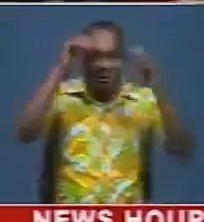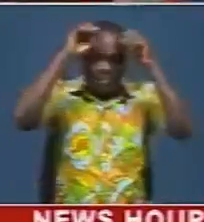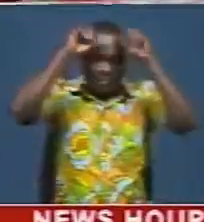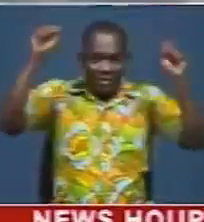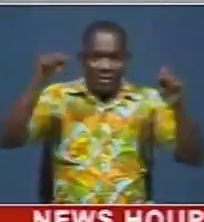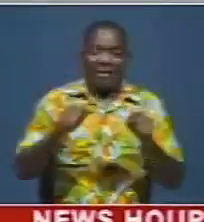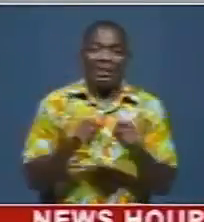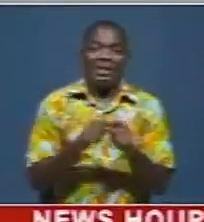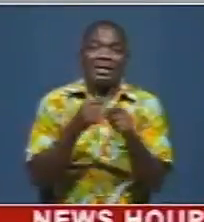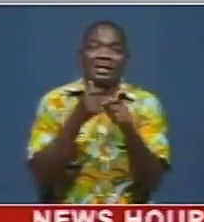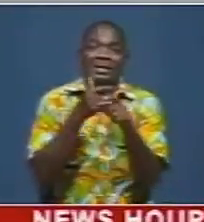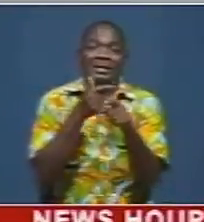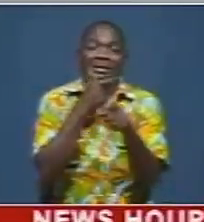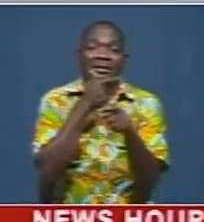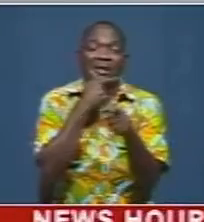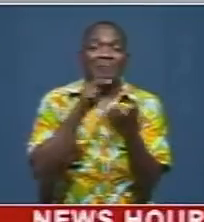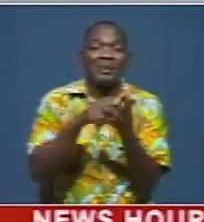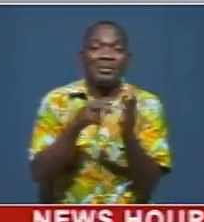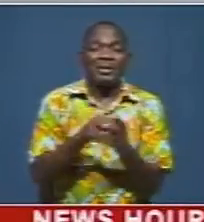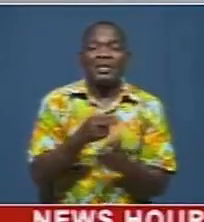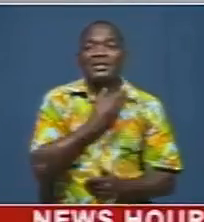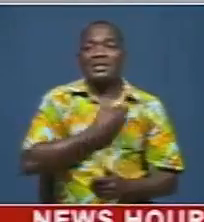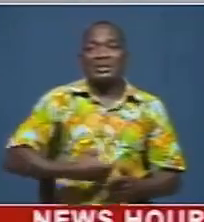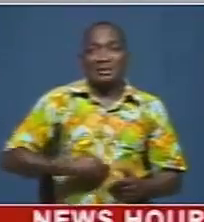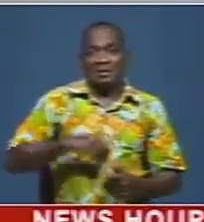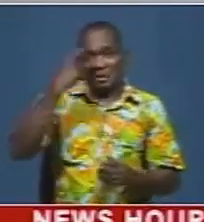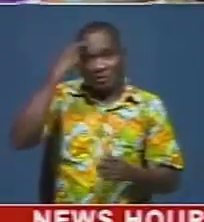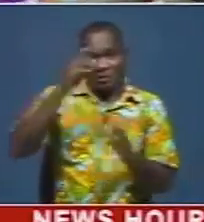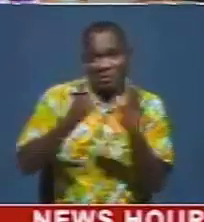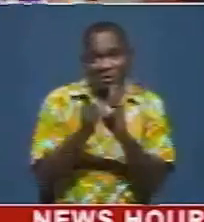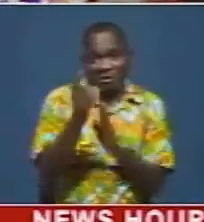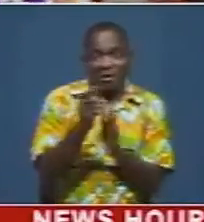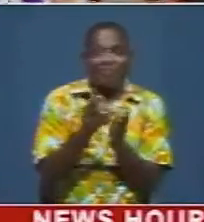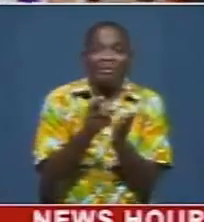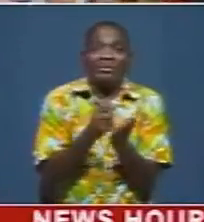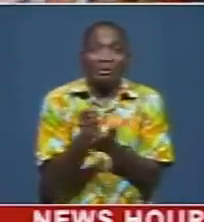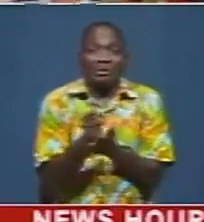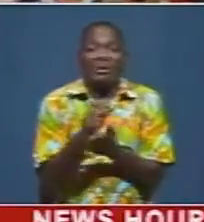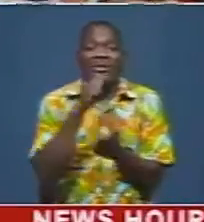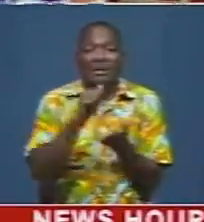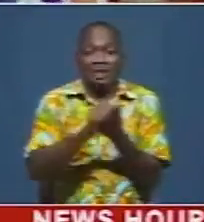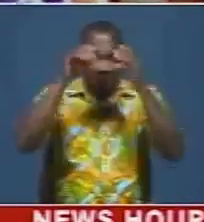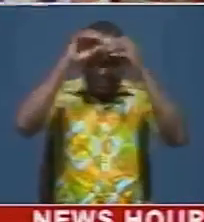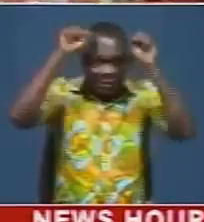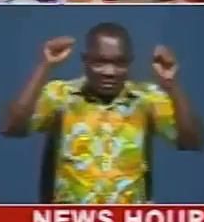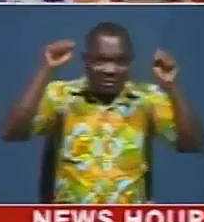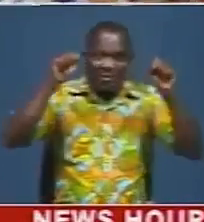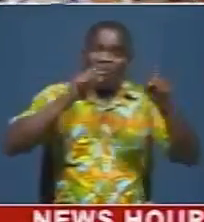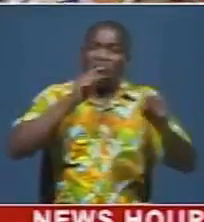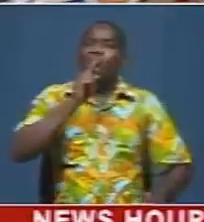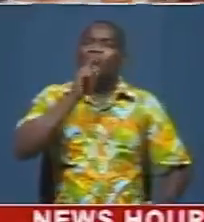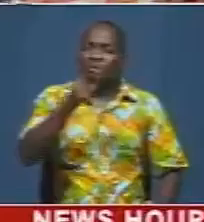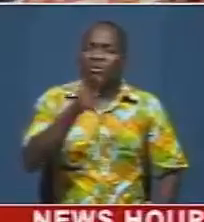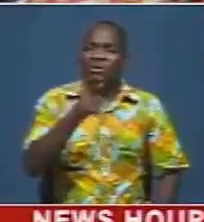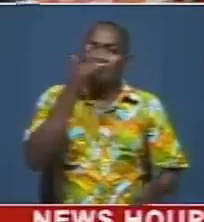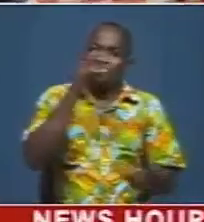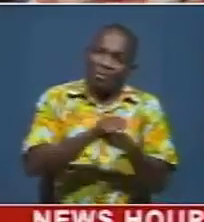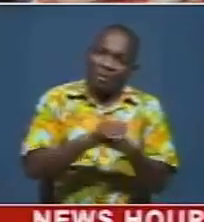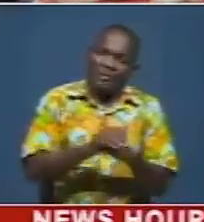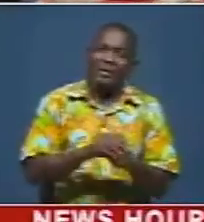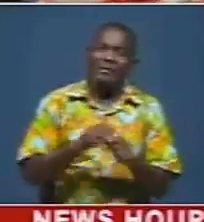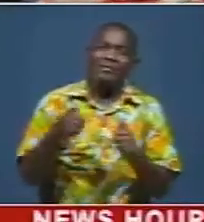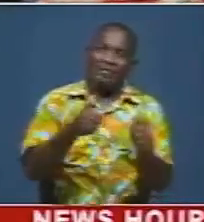Nana Oyadze Nokwafo, which means Chief of Development and Truth, according to him, is due to the president's reliability, hard work, and